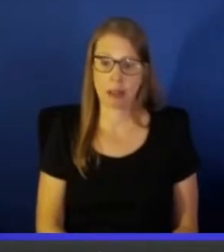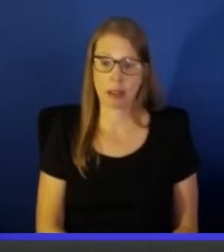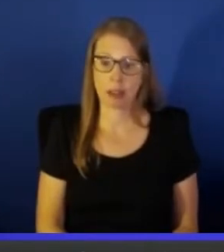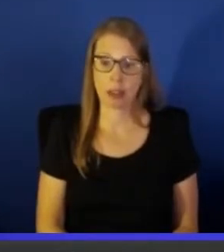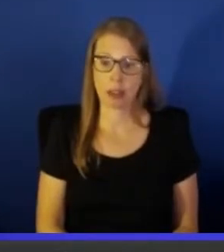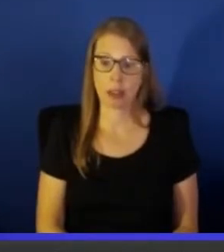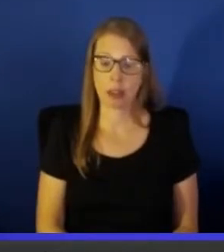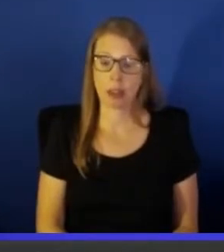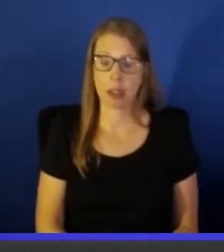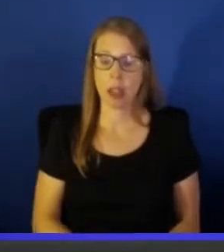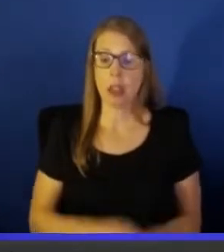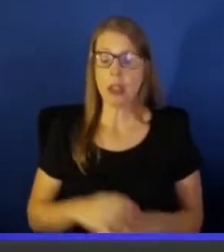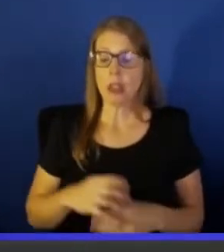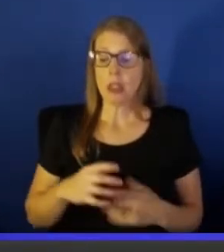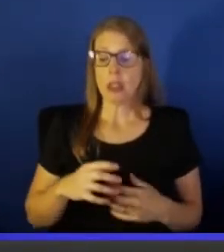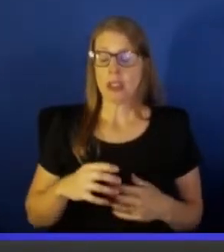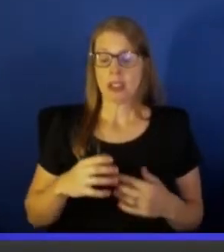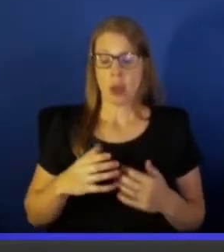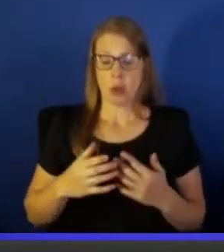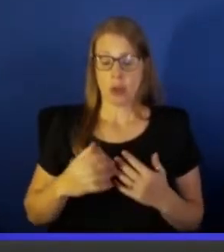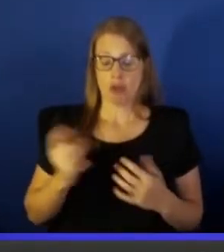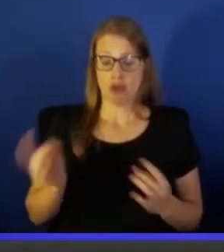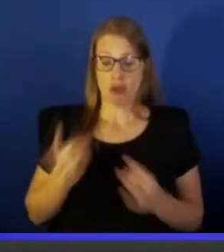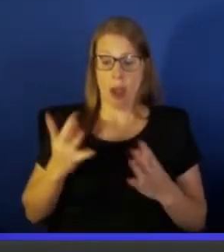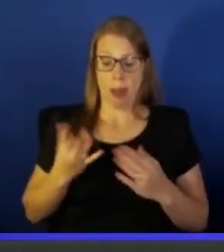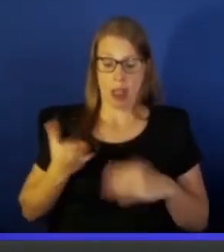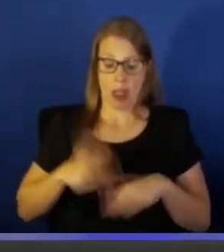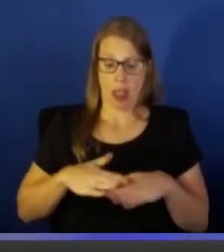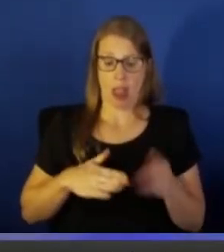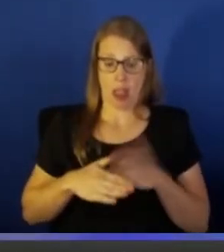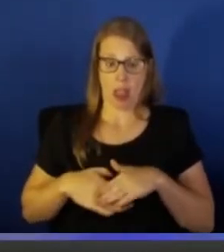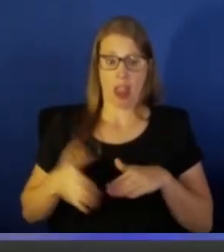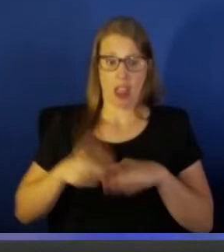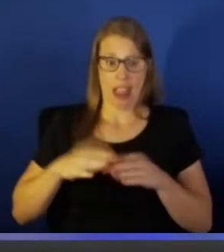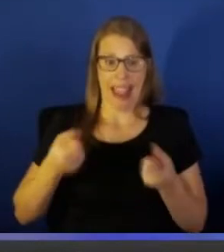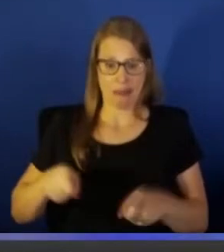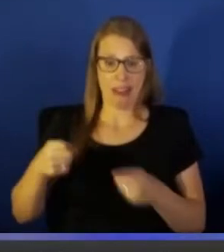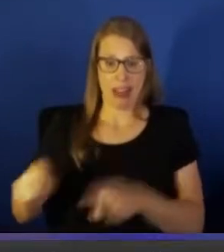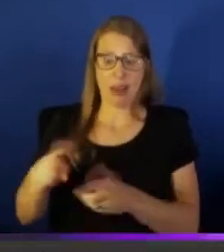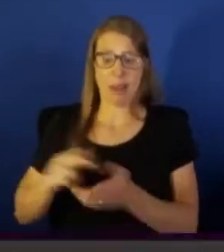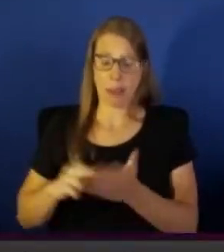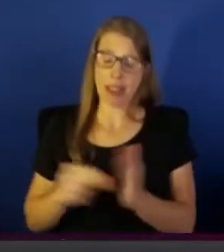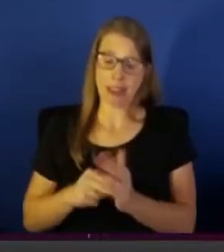time is what can cause some of the bad outcomes that we've been seeing. I want to get to some community